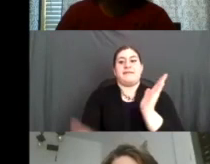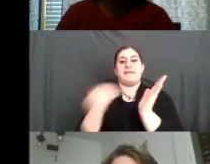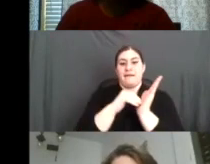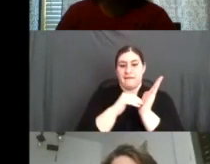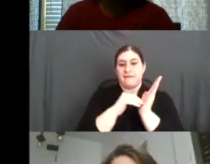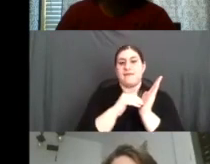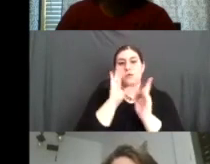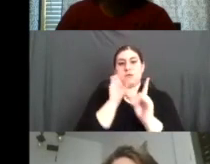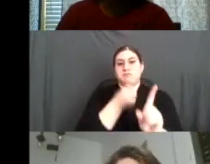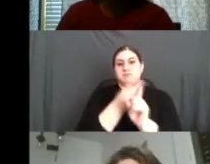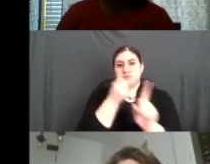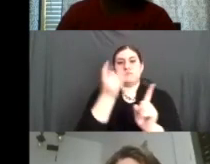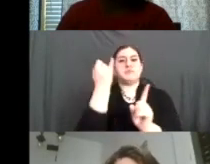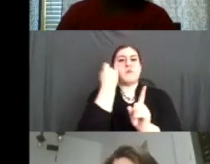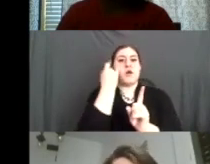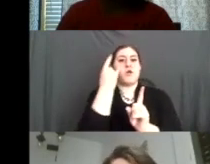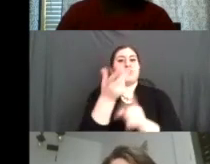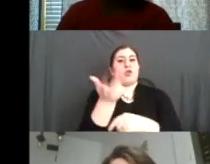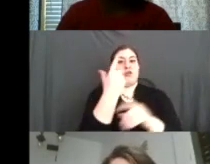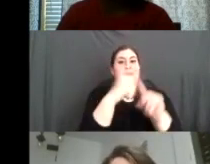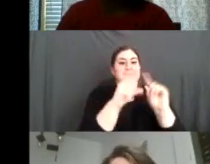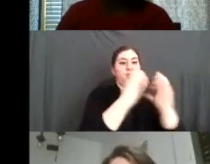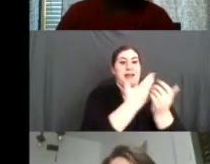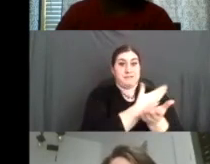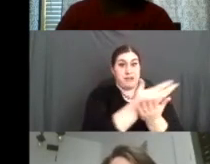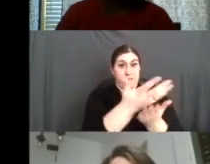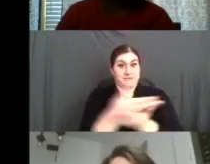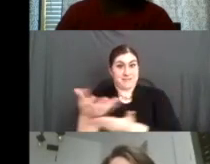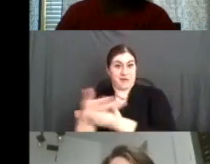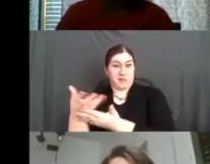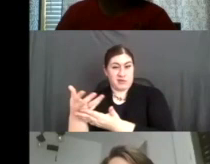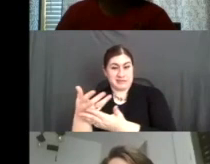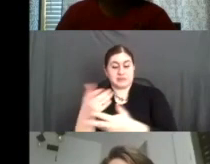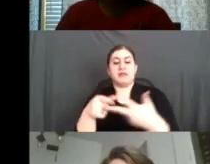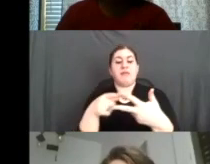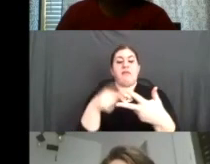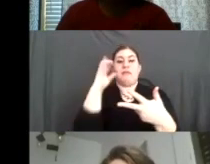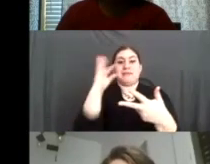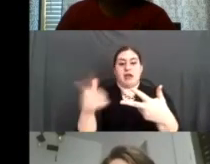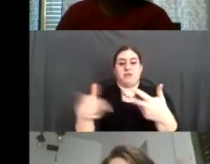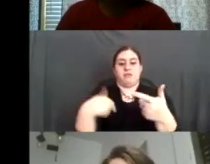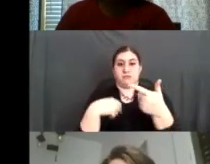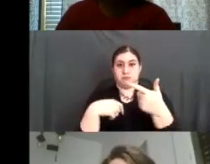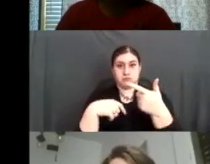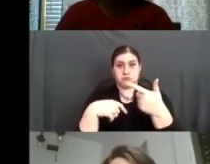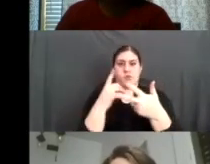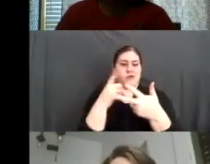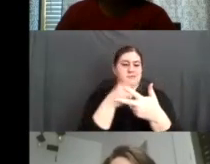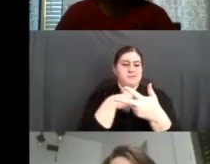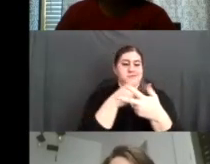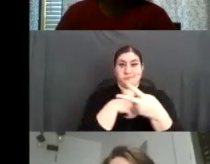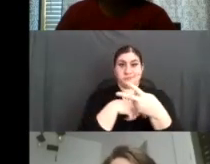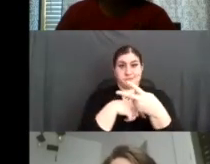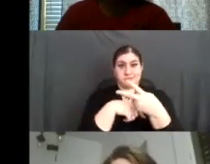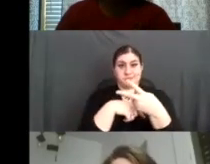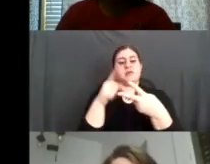to, let's say you're in 3 consecutive 5-week classes and you decide to drop one, let's say the first 5 weeks, and